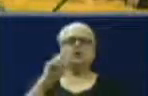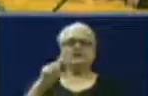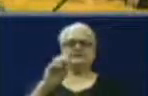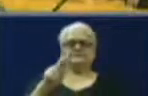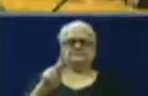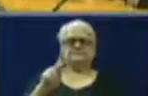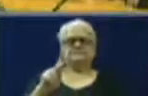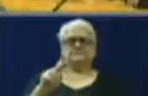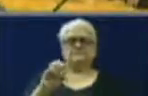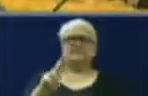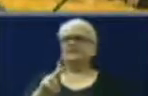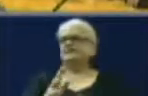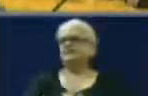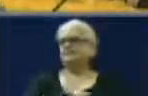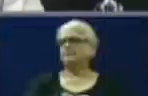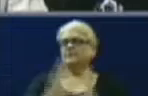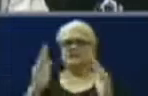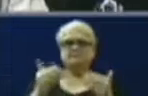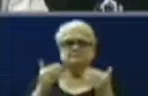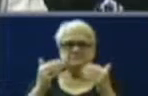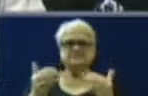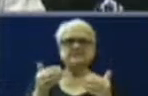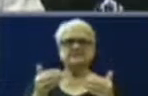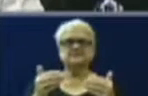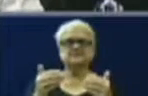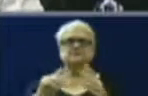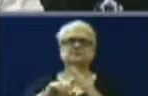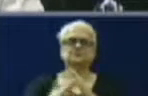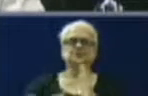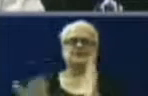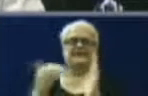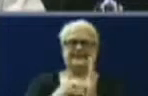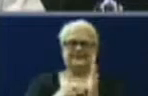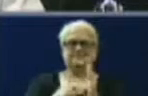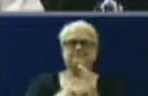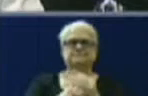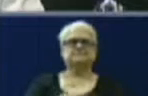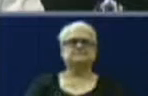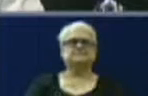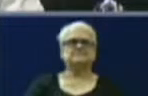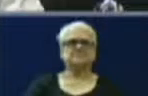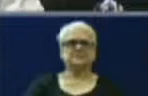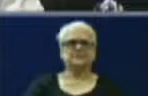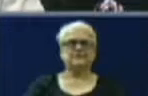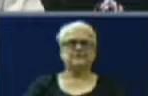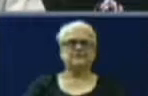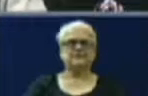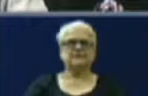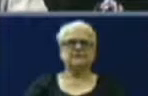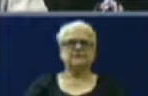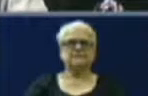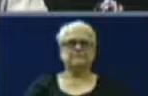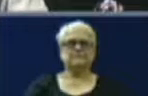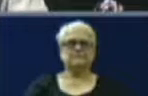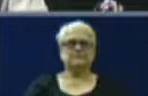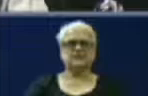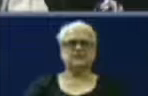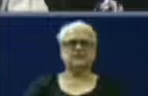Switch back over. Do one. Let us reconvene and get rolling again. At this point,